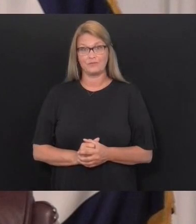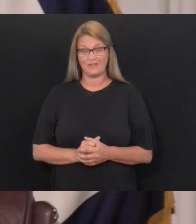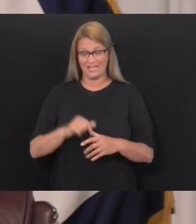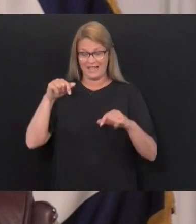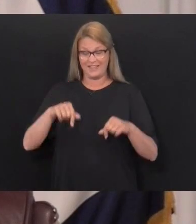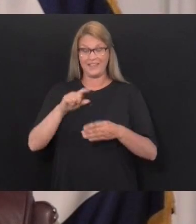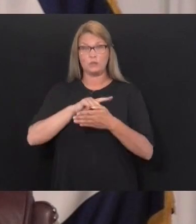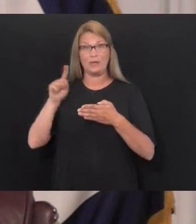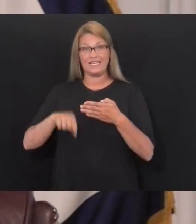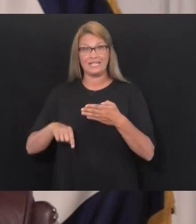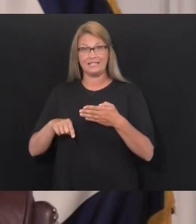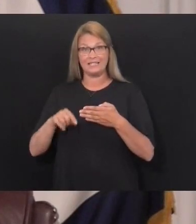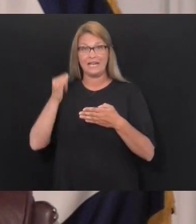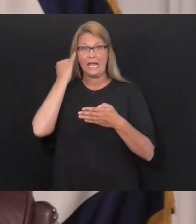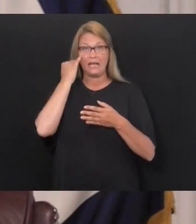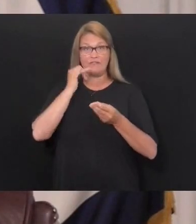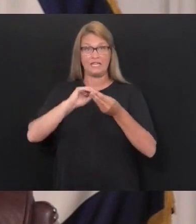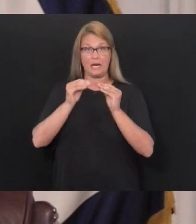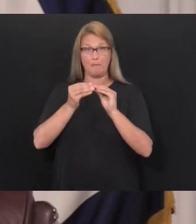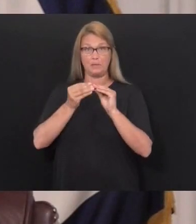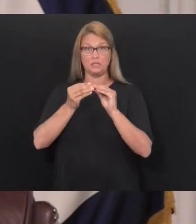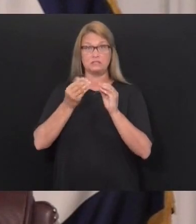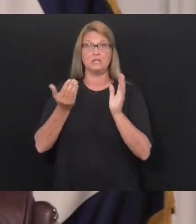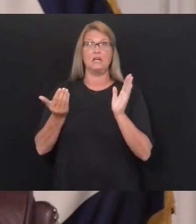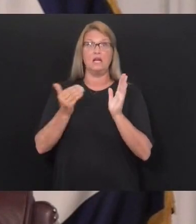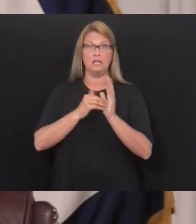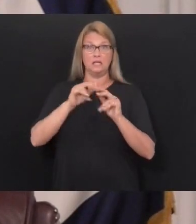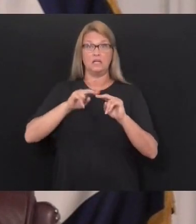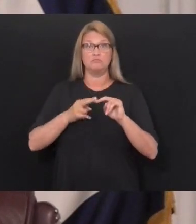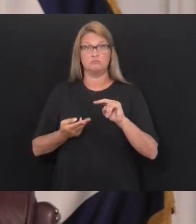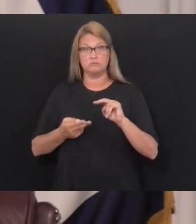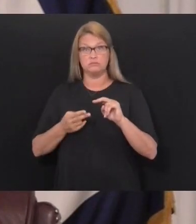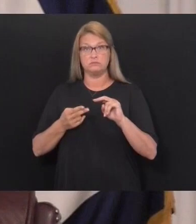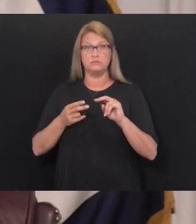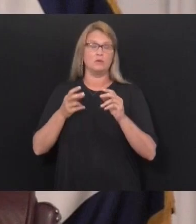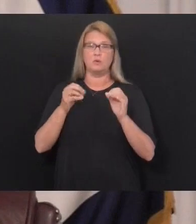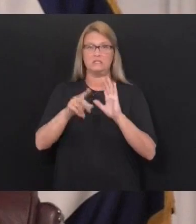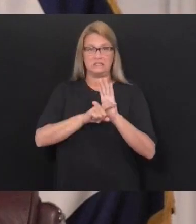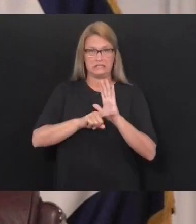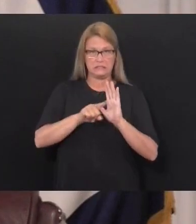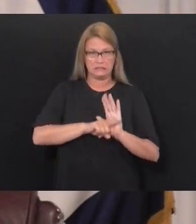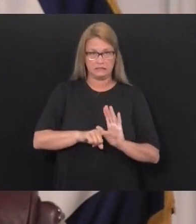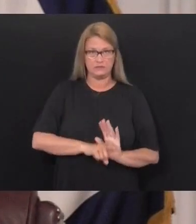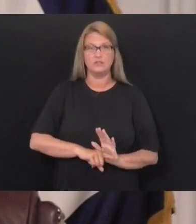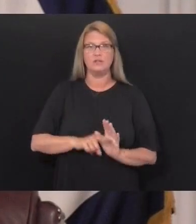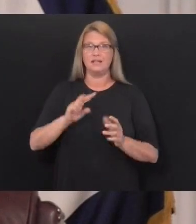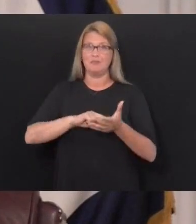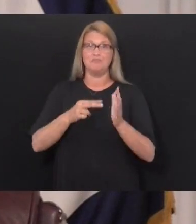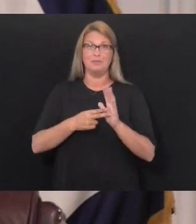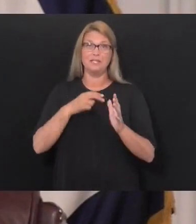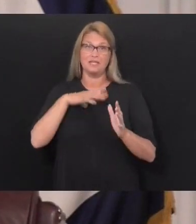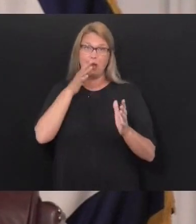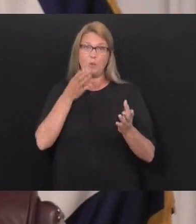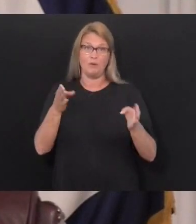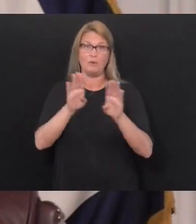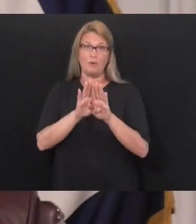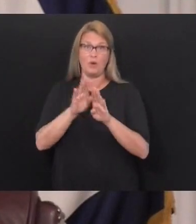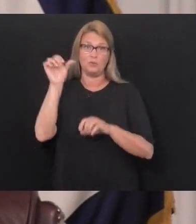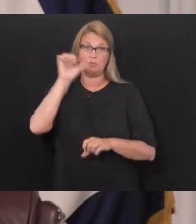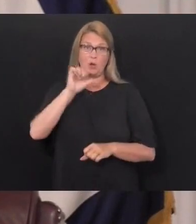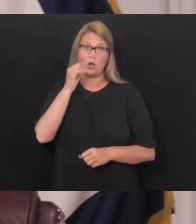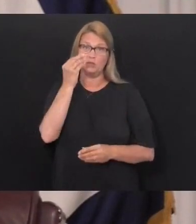happen and happen right here and be able to try to tend to that while we're trying to tend to the people. And so that's why I'm doing,